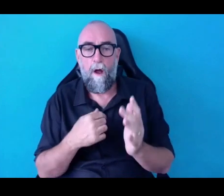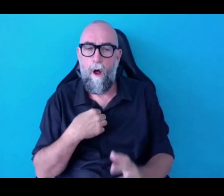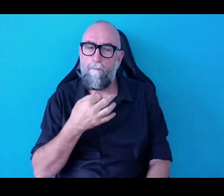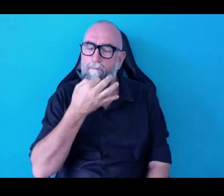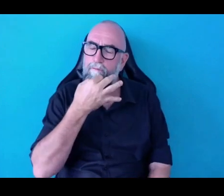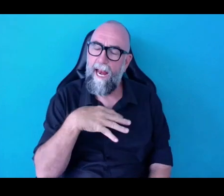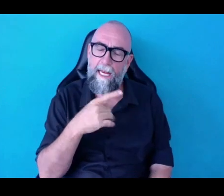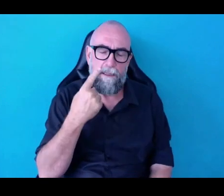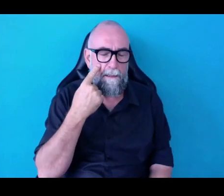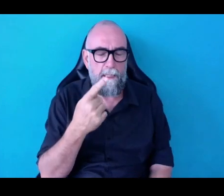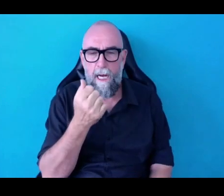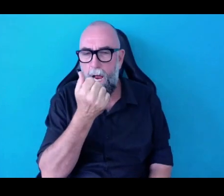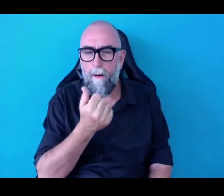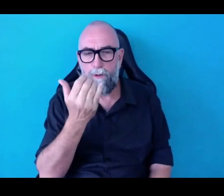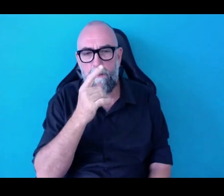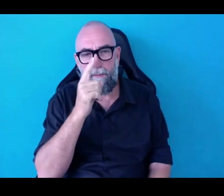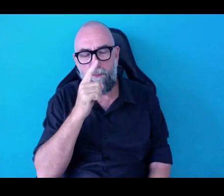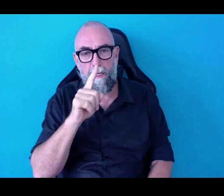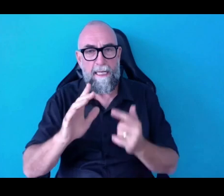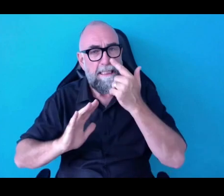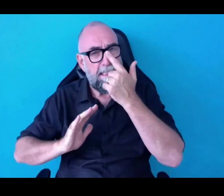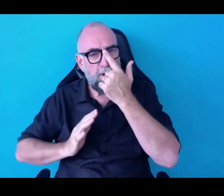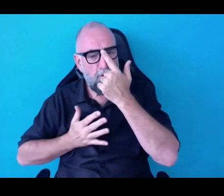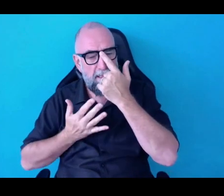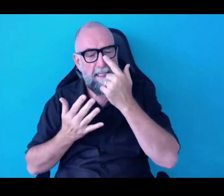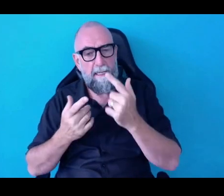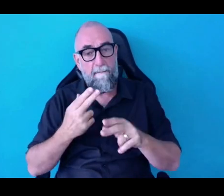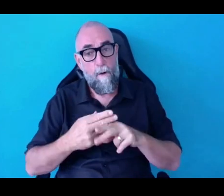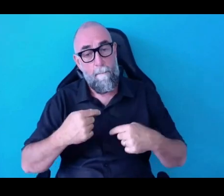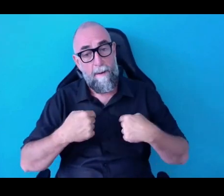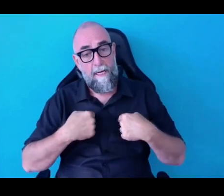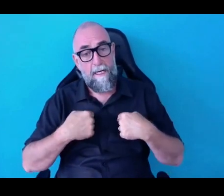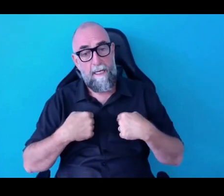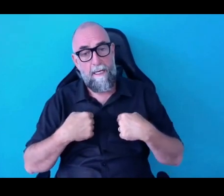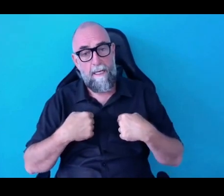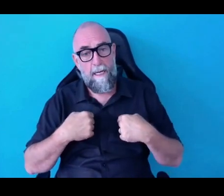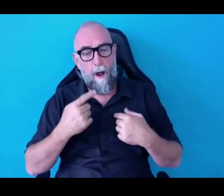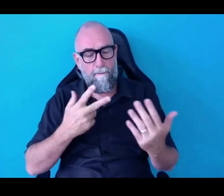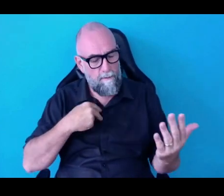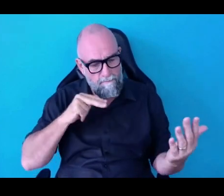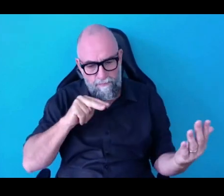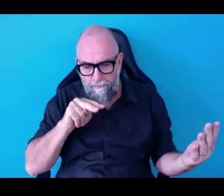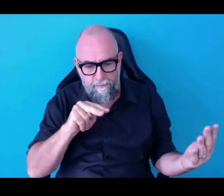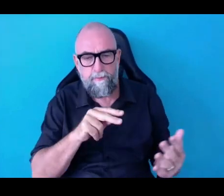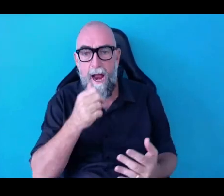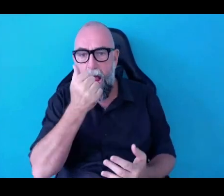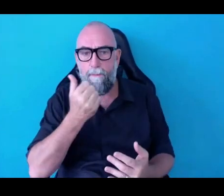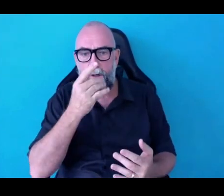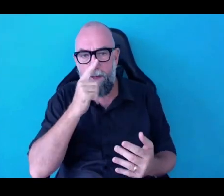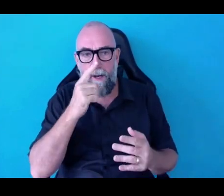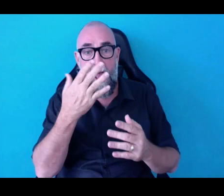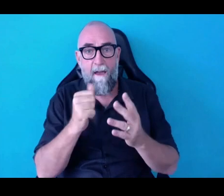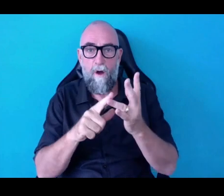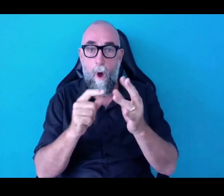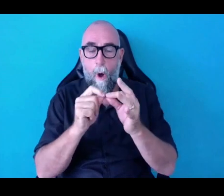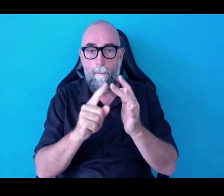interested, myself and my sister, with objects with Aboriginal people on them. It was always exciting to see these